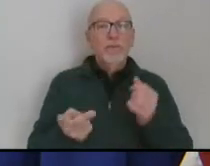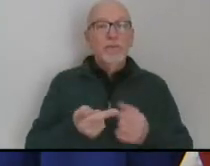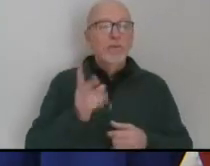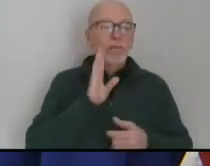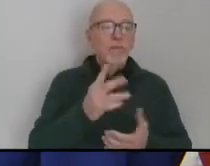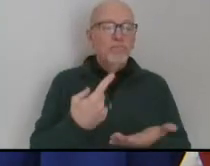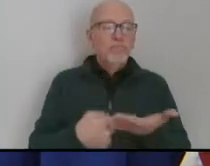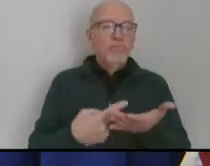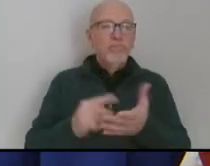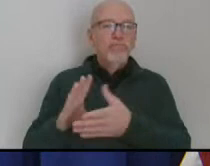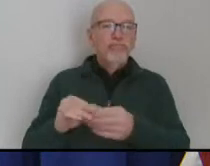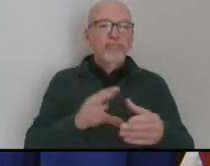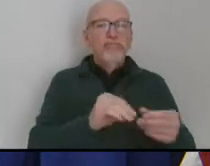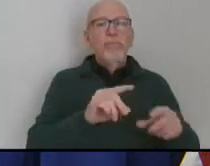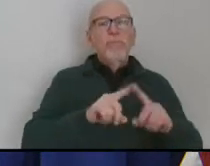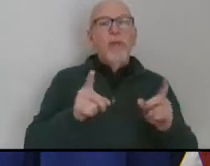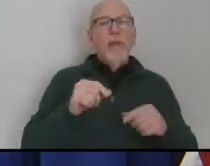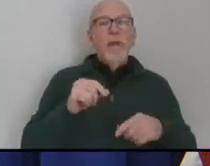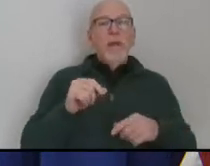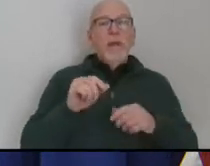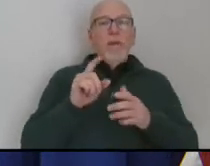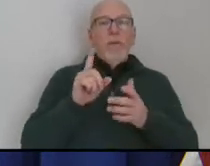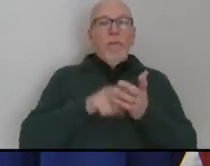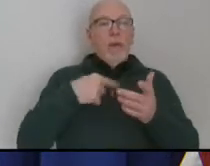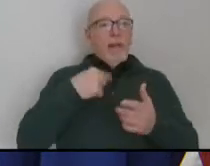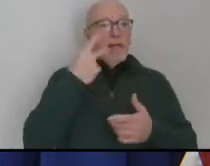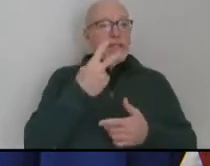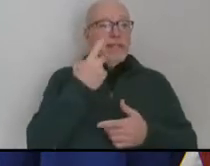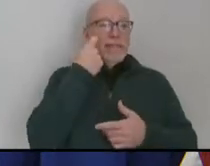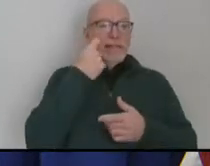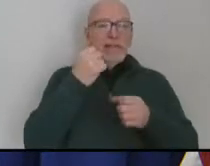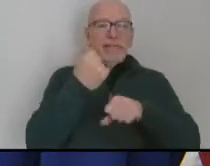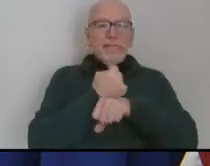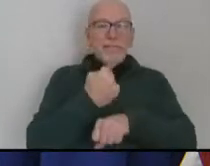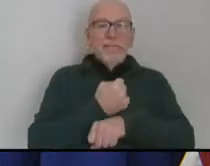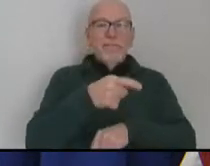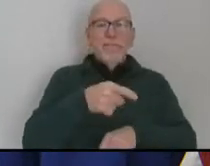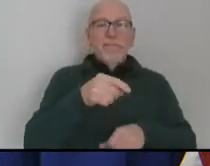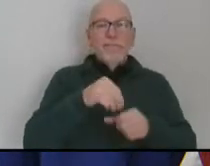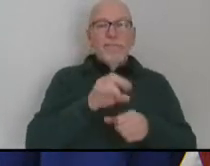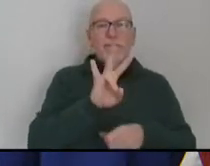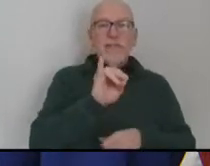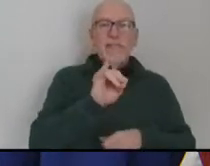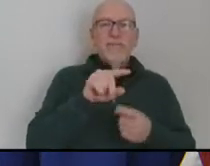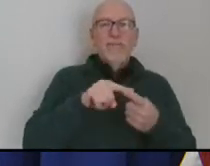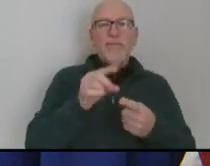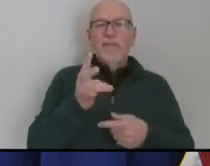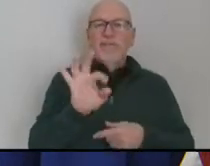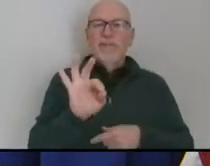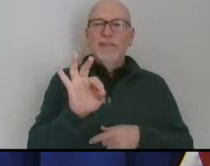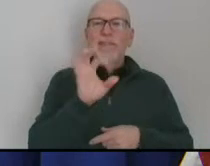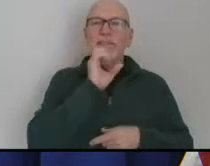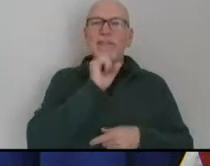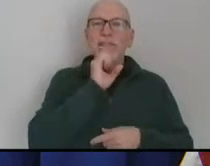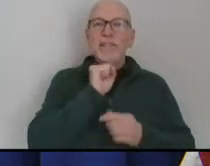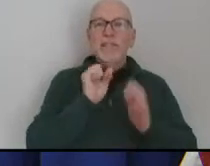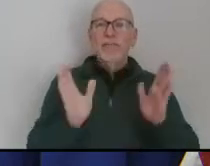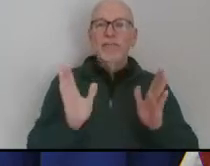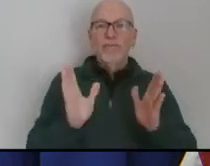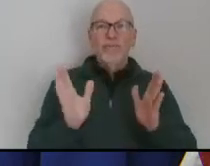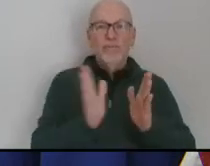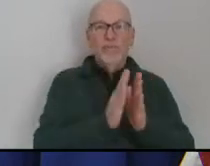but the latest numbers that I looked at in the 70 to 79 age group, we